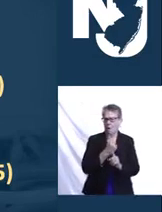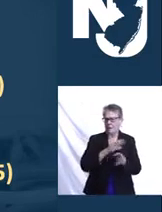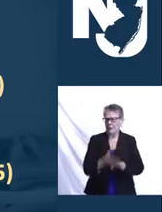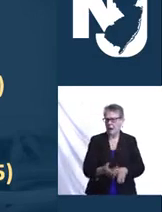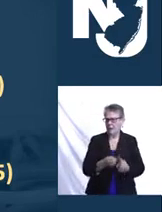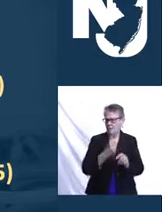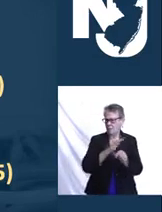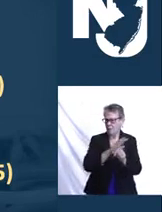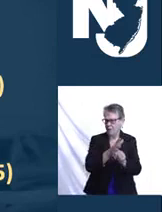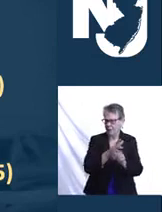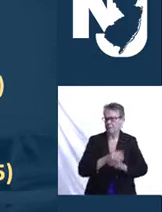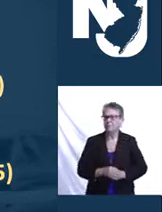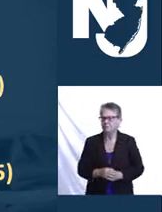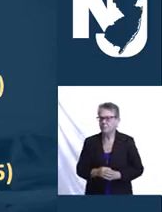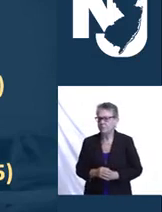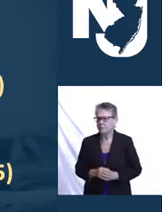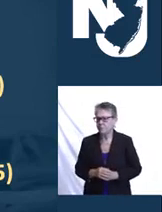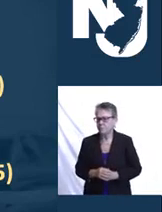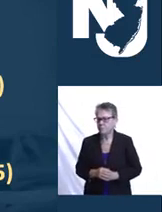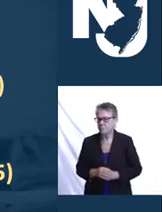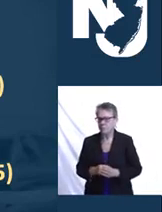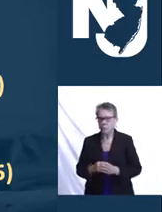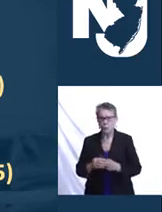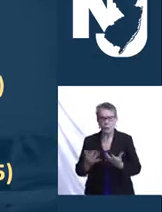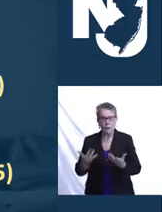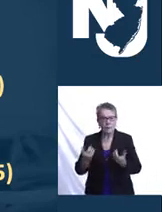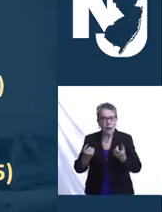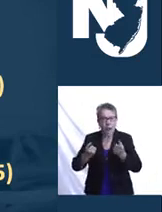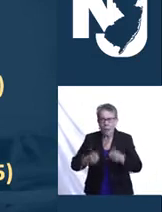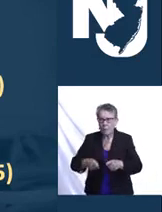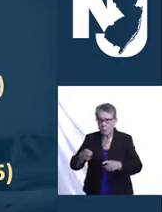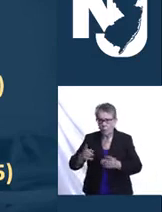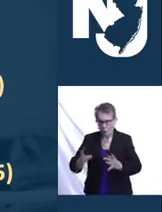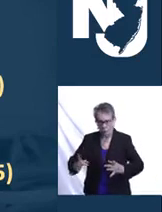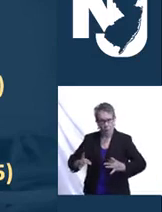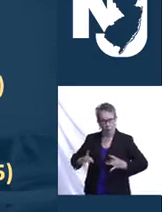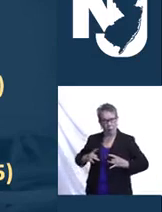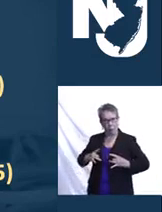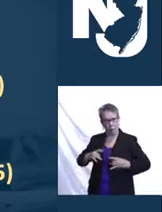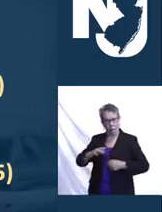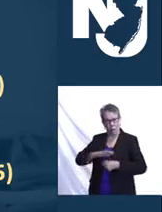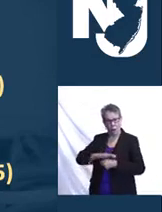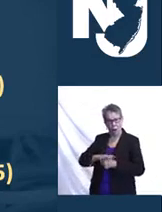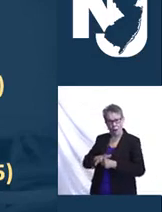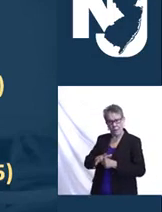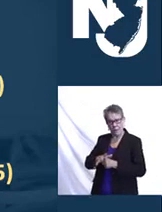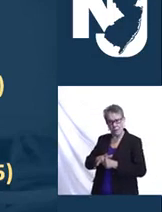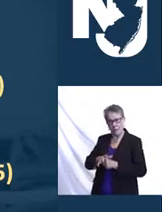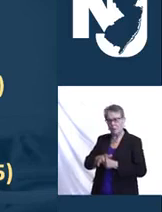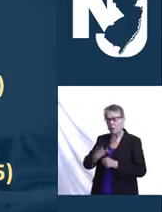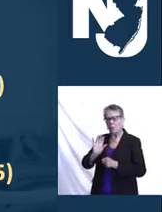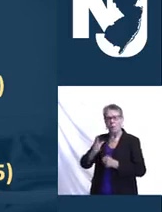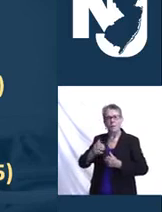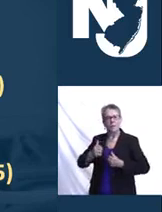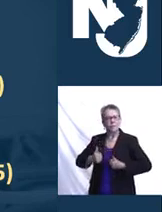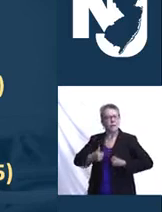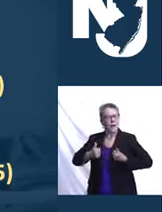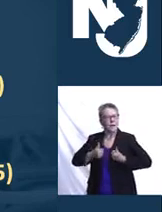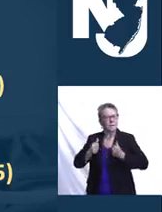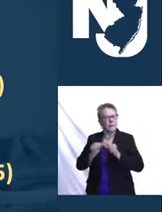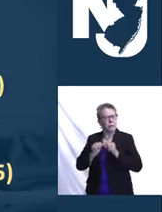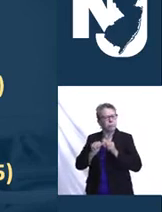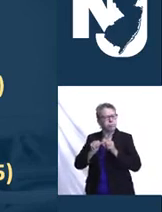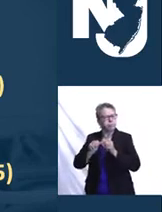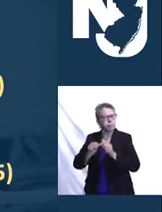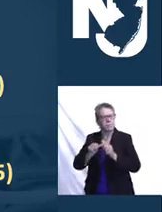same folks out of the hospital or the morgue, God forbid, continues to prove the importance of that initial vaccination. And it